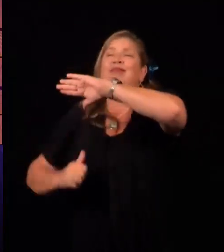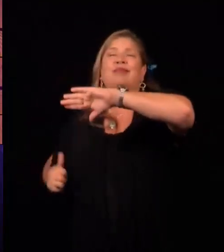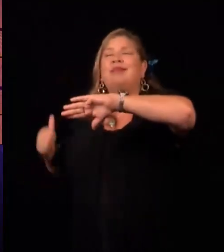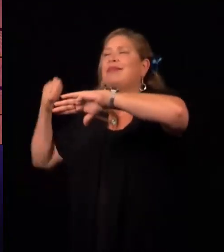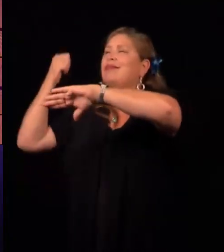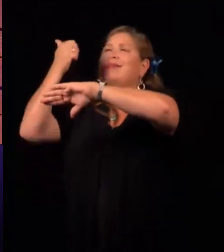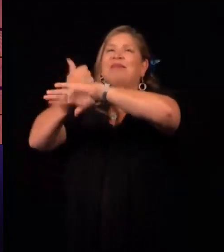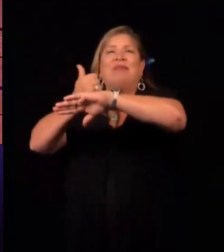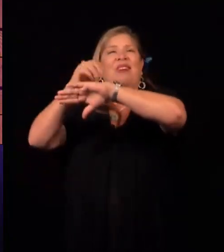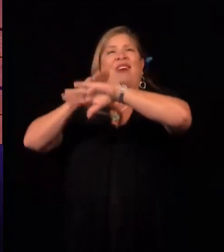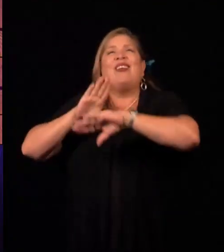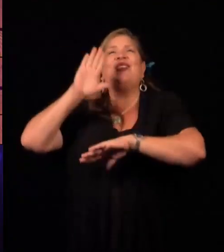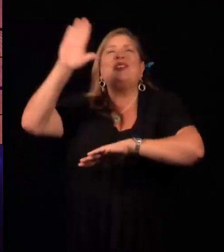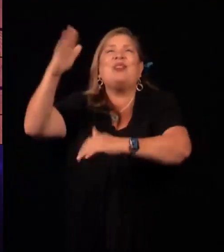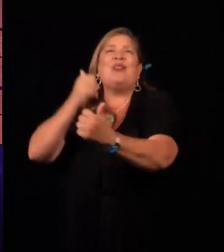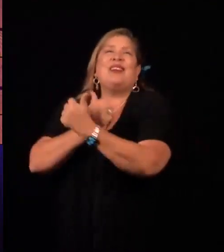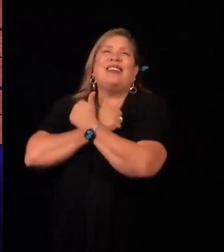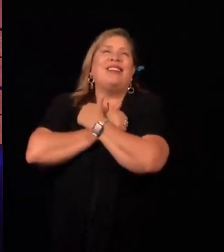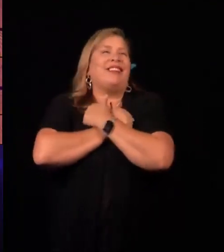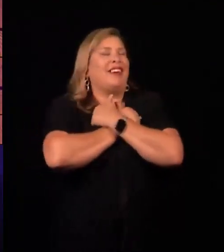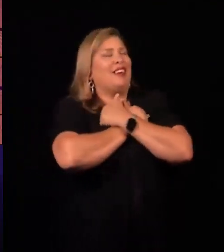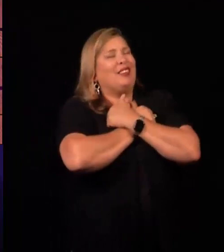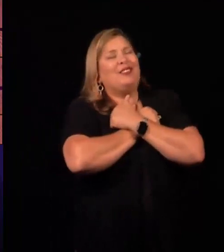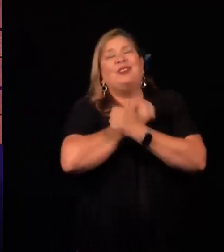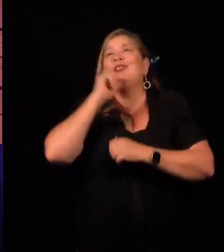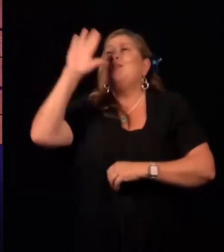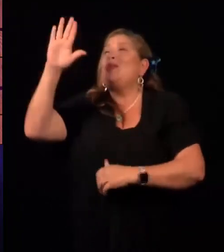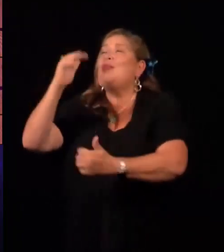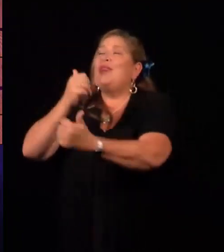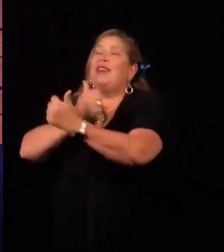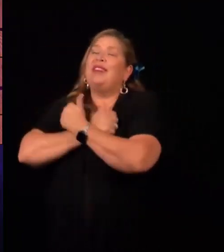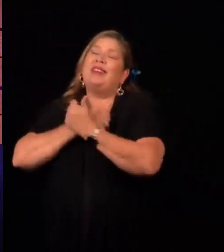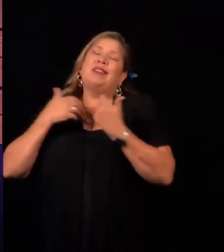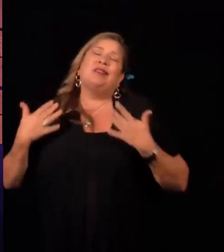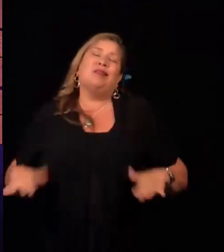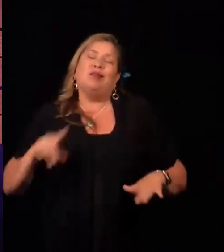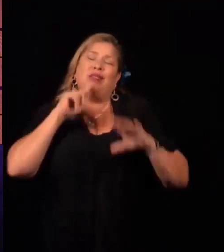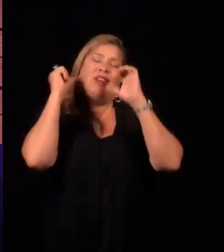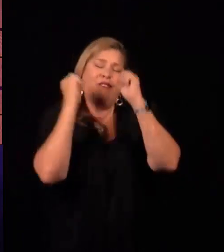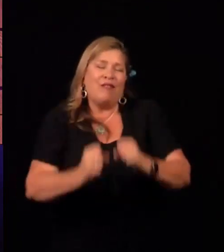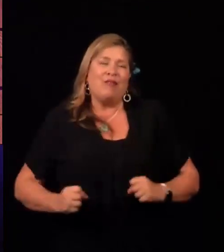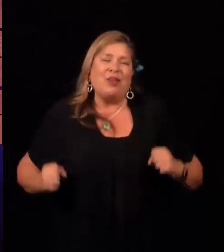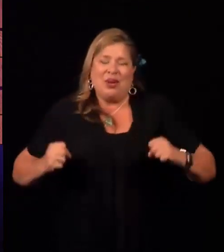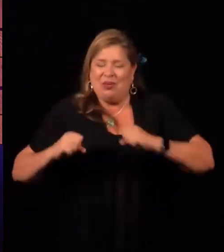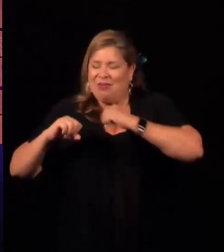life upon your love. It is